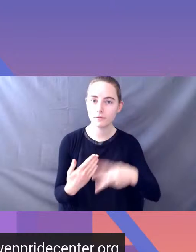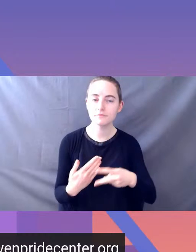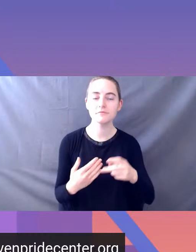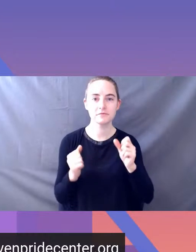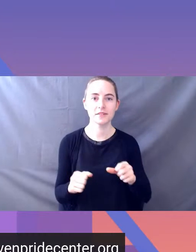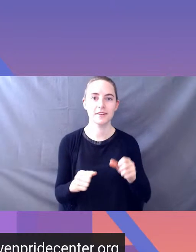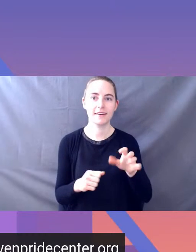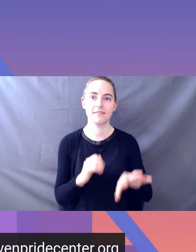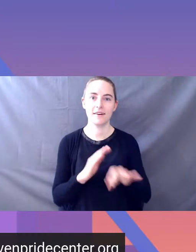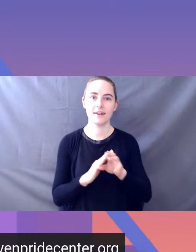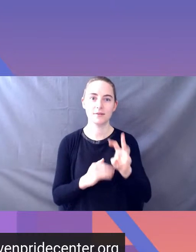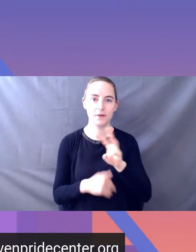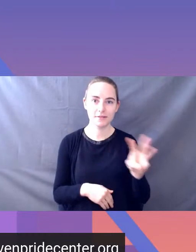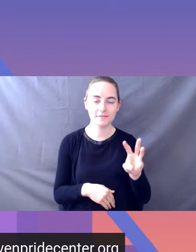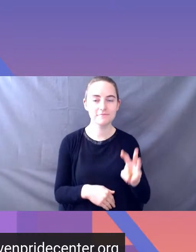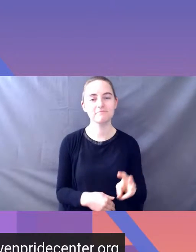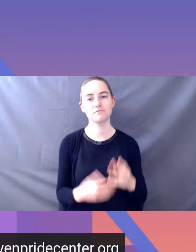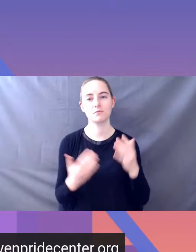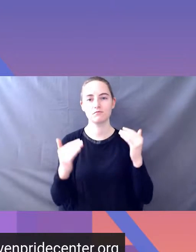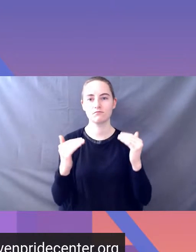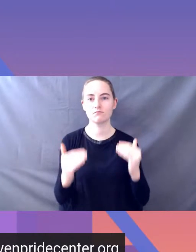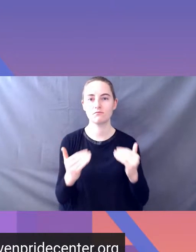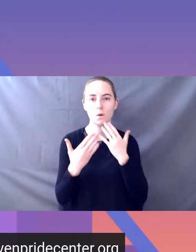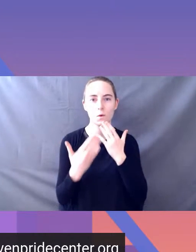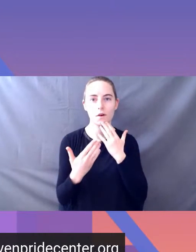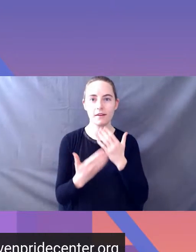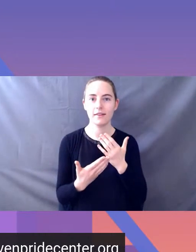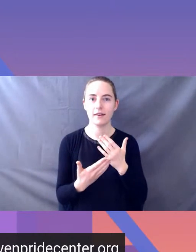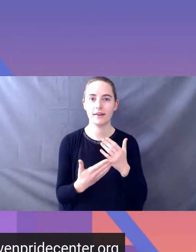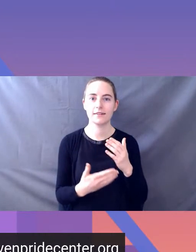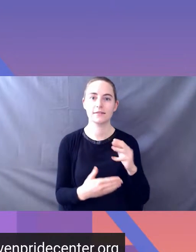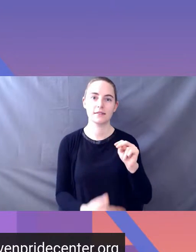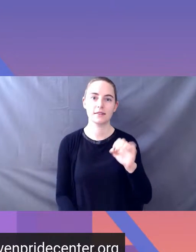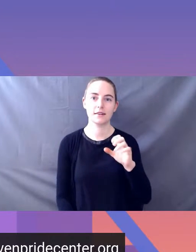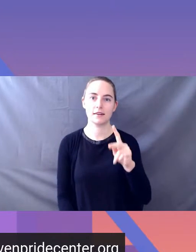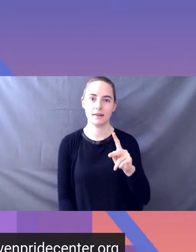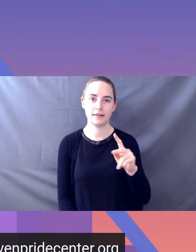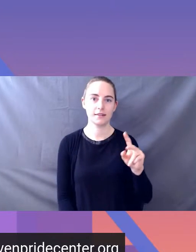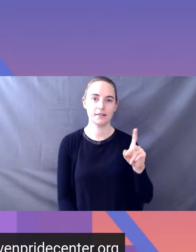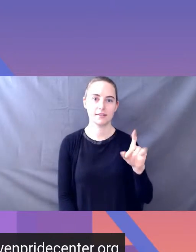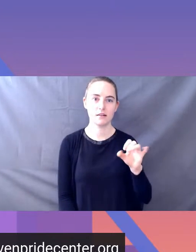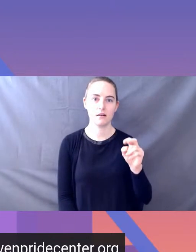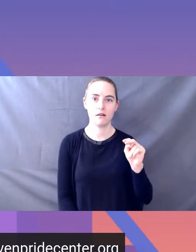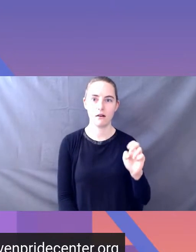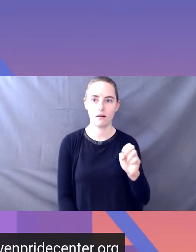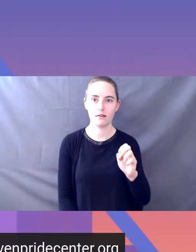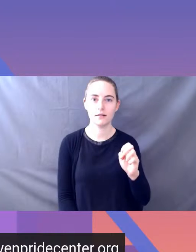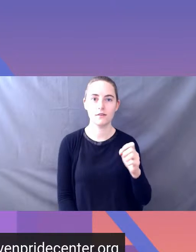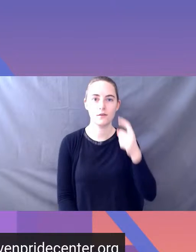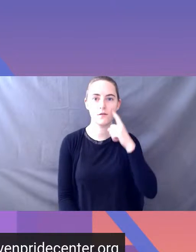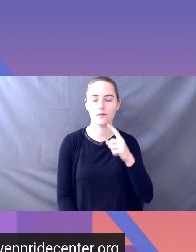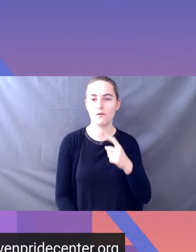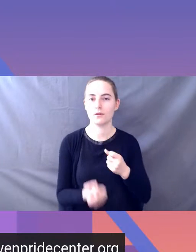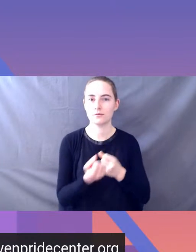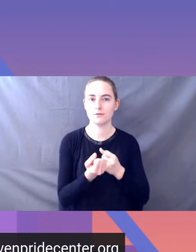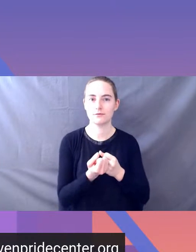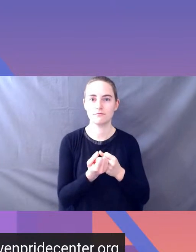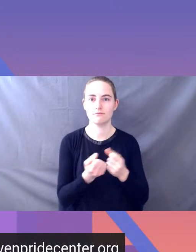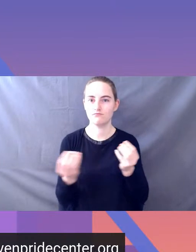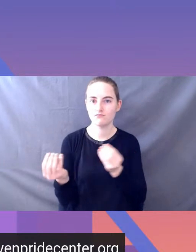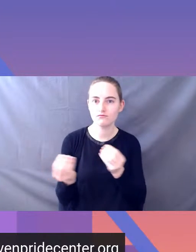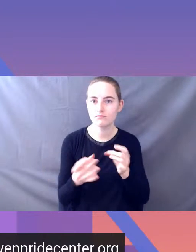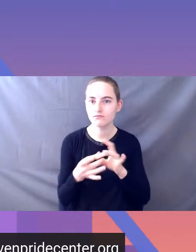Nick Dion for coordinating our ASL interpreting and all of the amazing interpreters that we work with to make our programming more broadly